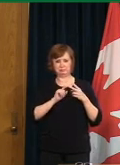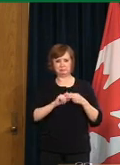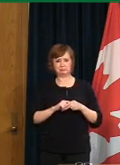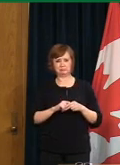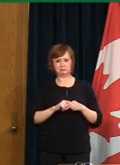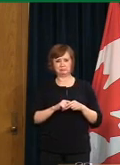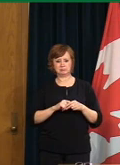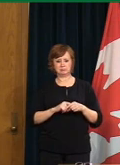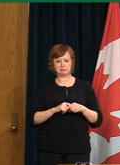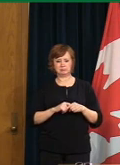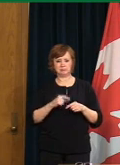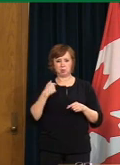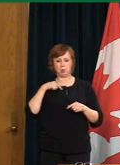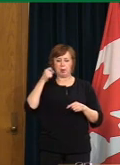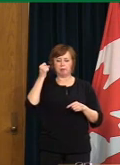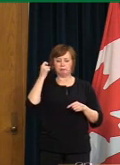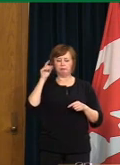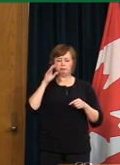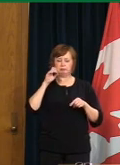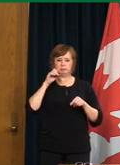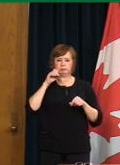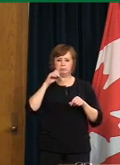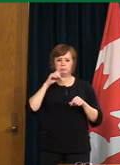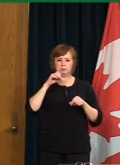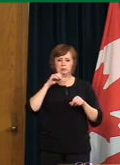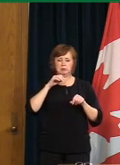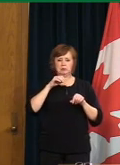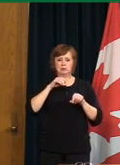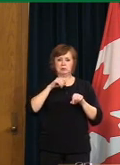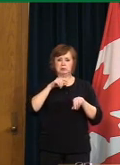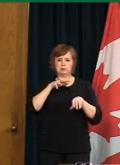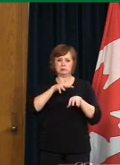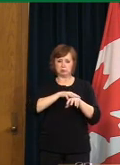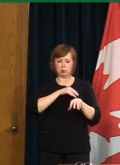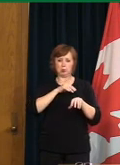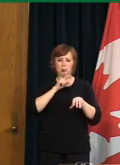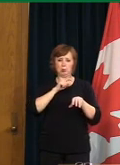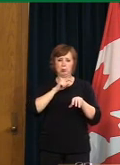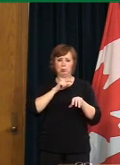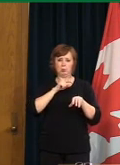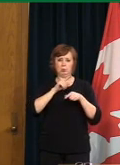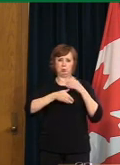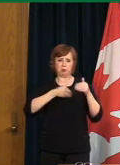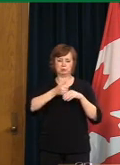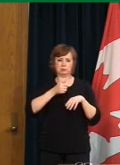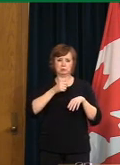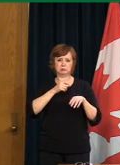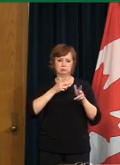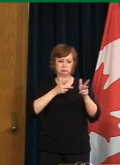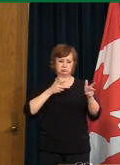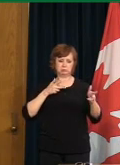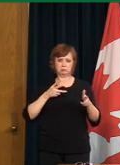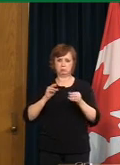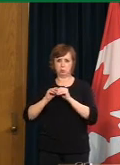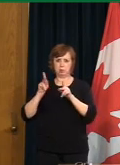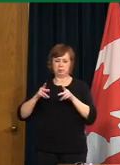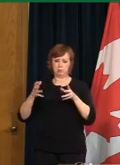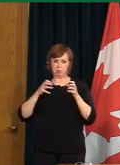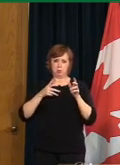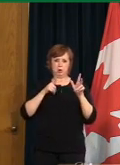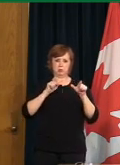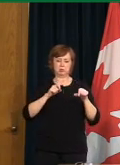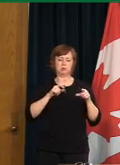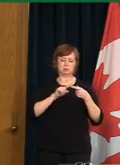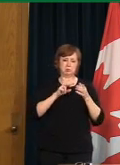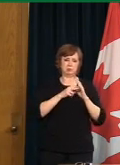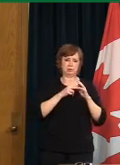the time frames for waits starting to creep up because of interest in testing, which is a good thing. And we are looking at what we do over the